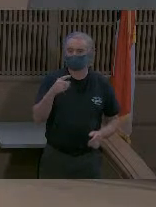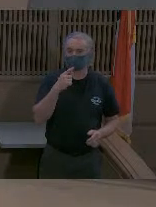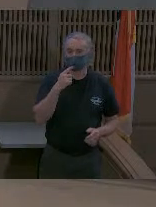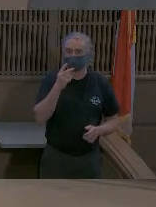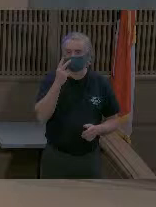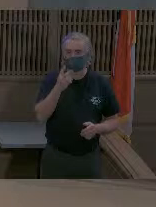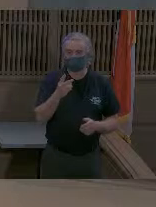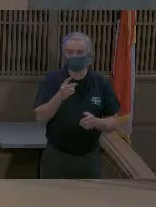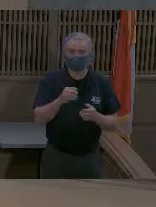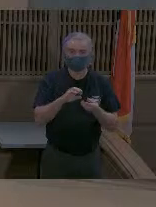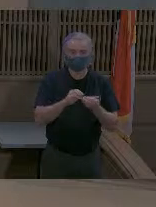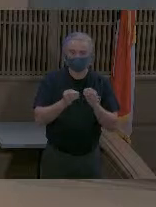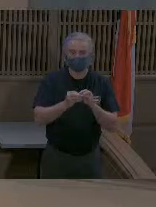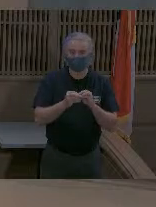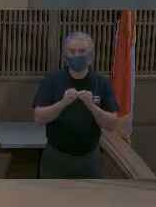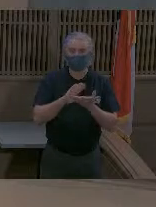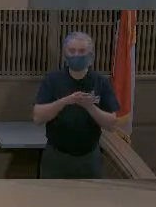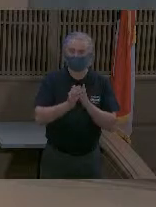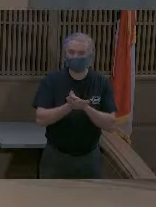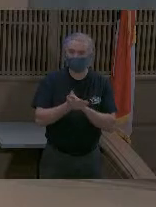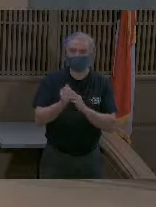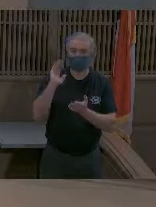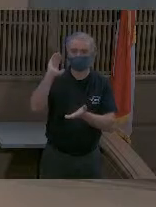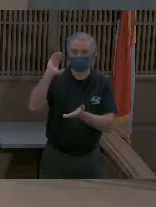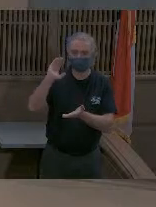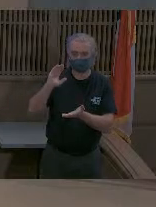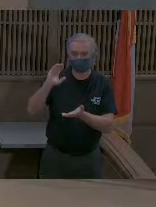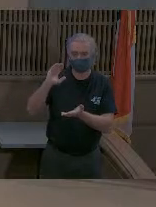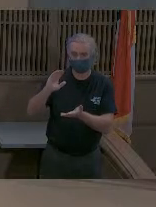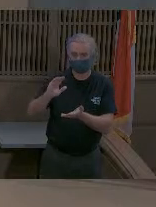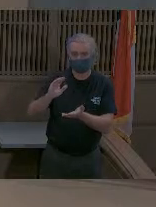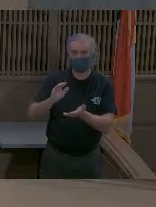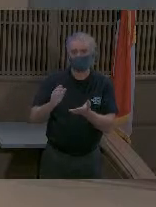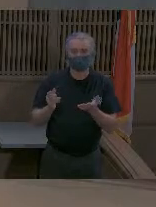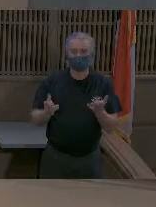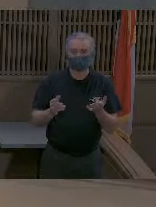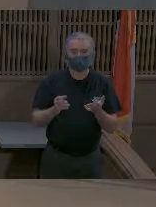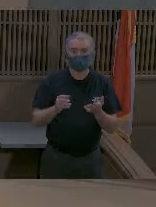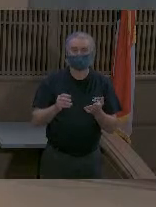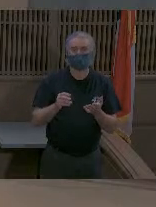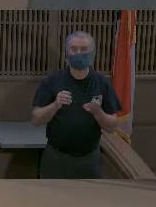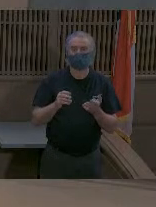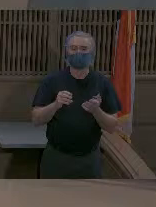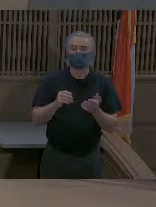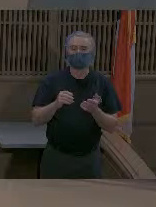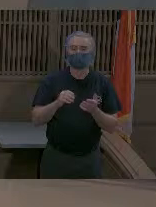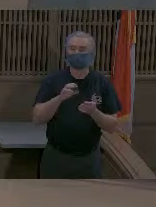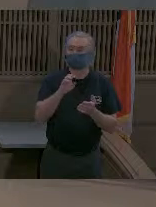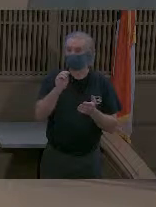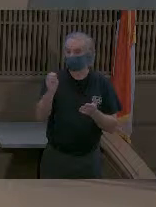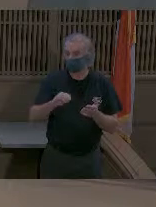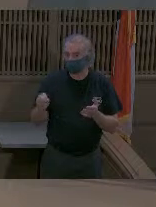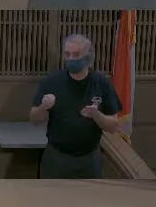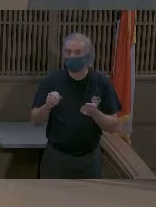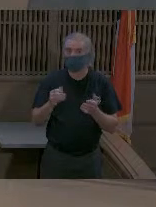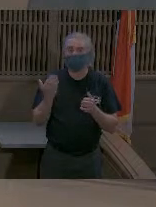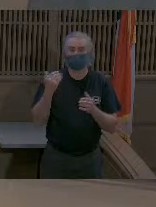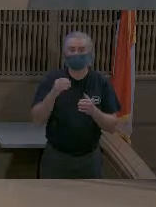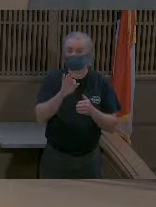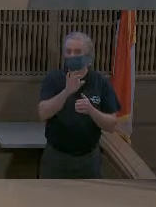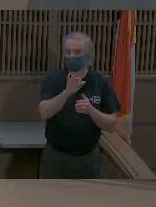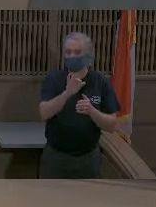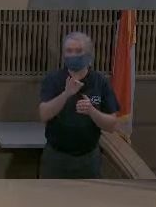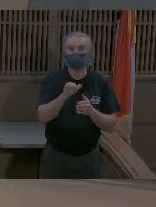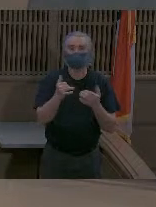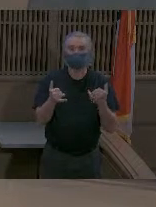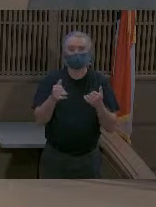seeing a downward trend here in Albany and in Daugherty County. Our numbers, which were at 19%, are now hovering at around